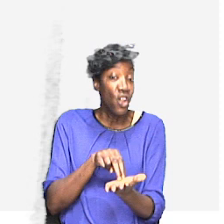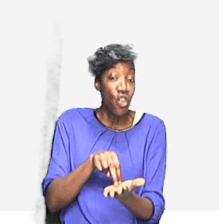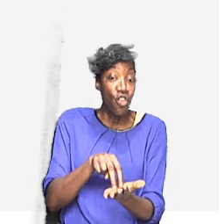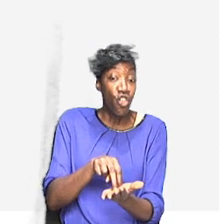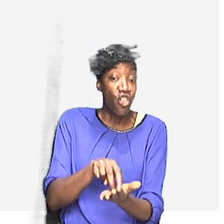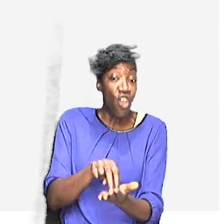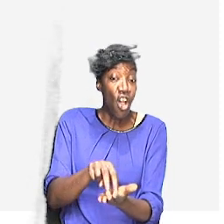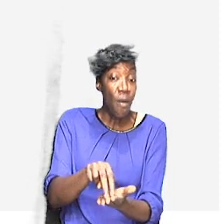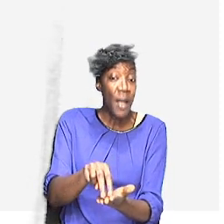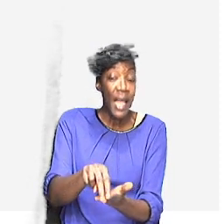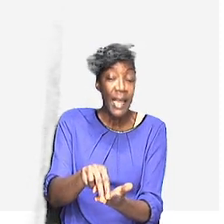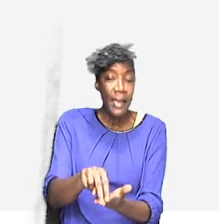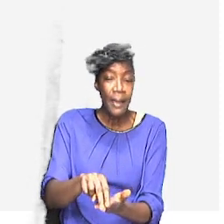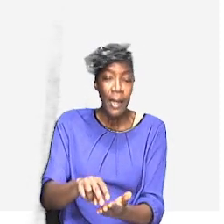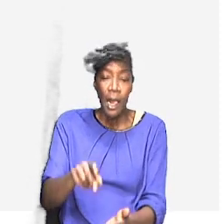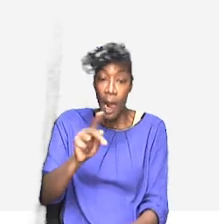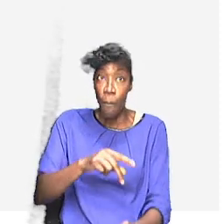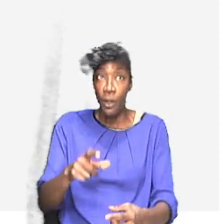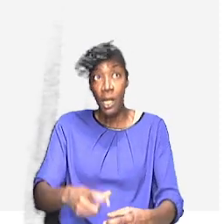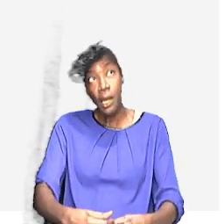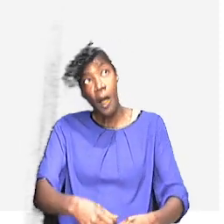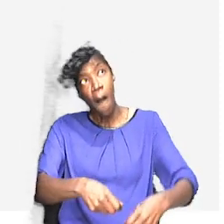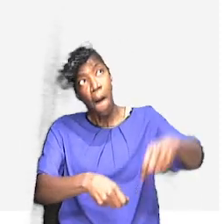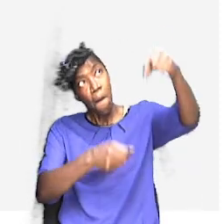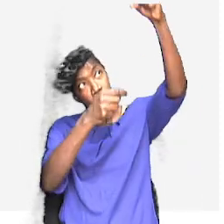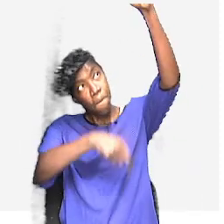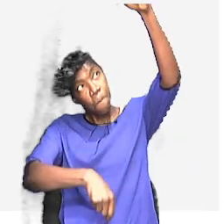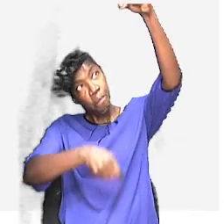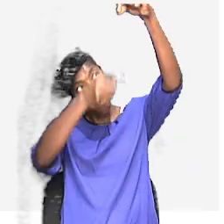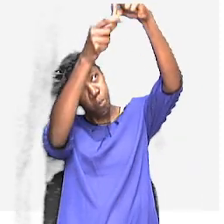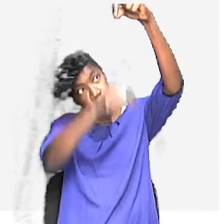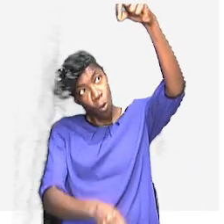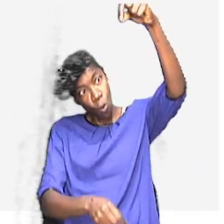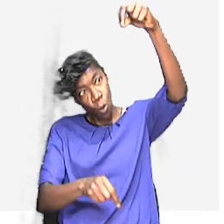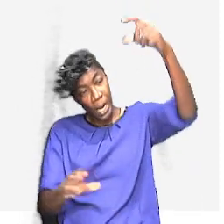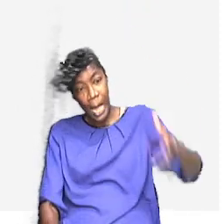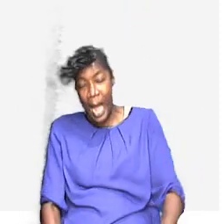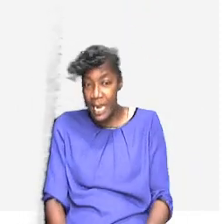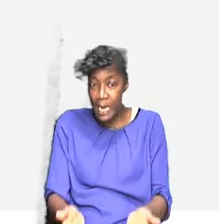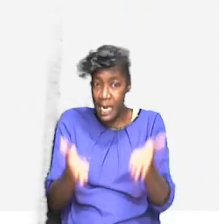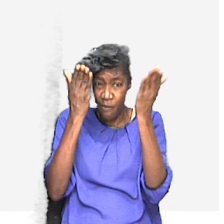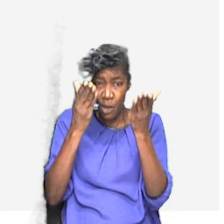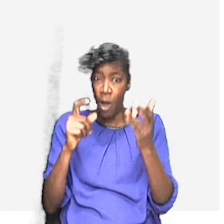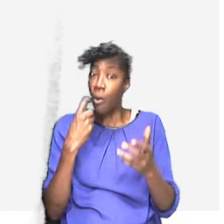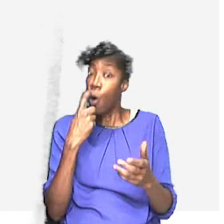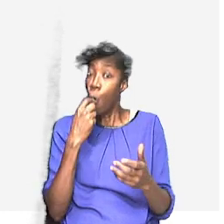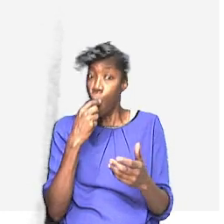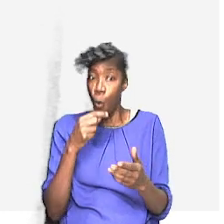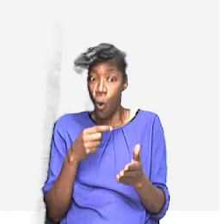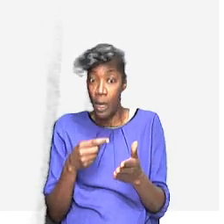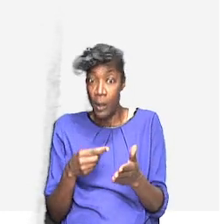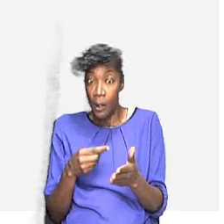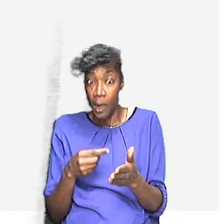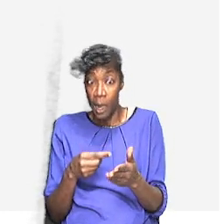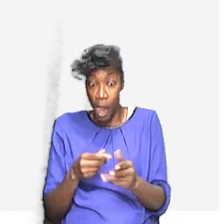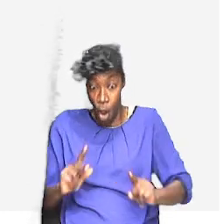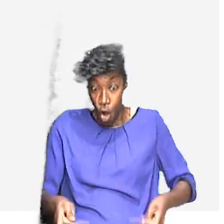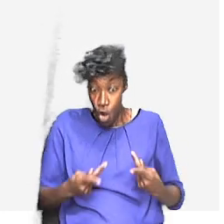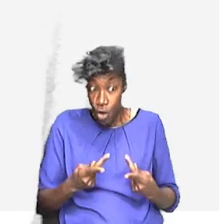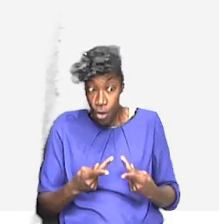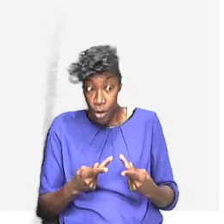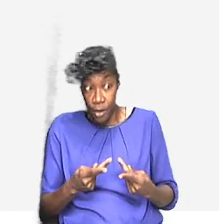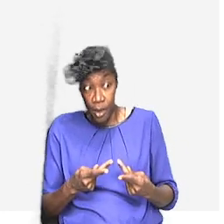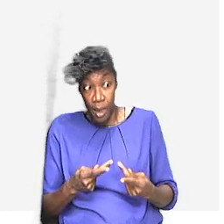pole and lift it up. And anybody who is bitten by the snake, amen, when they look, amen, to that